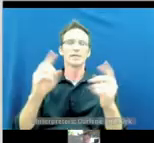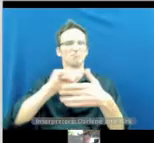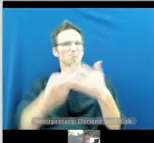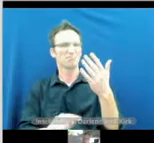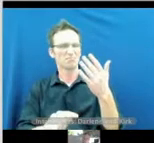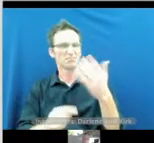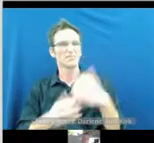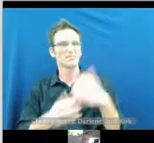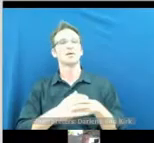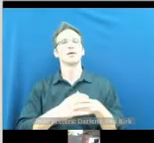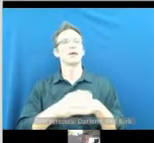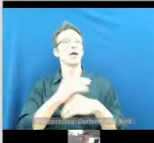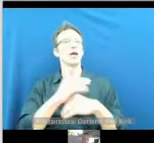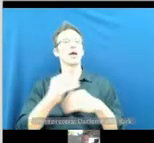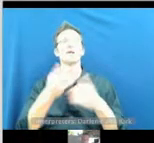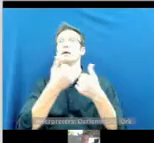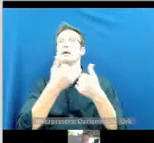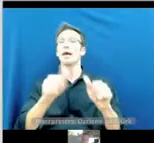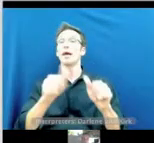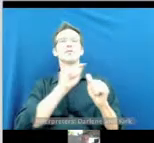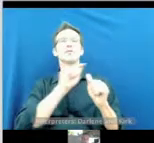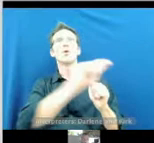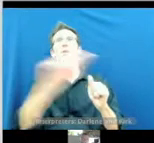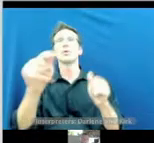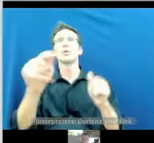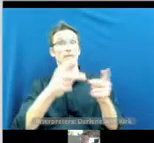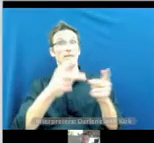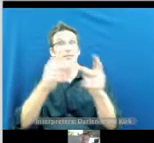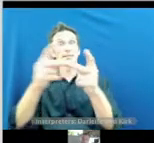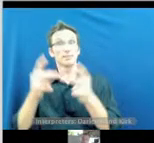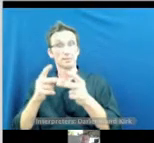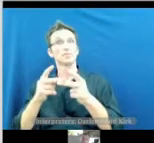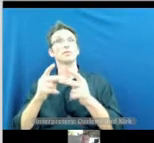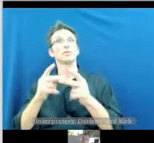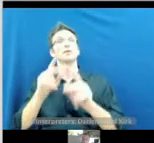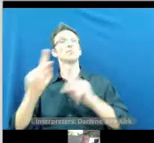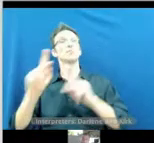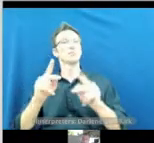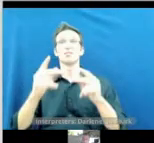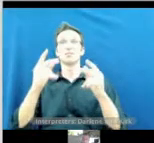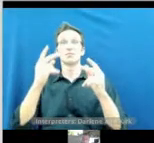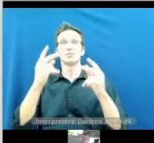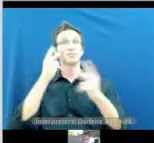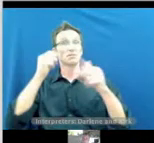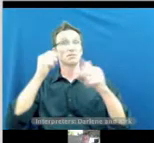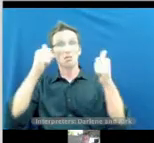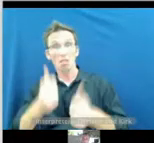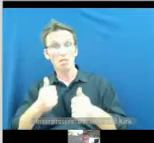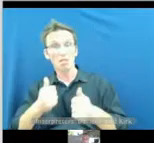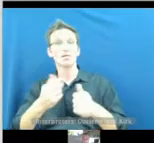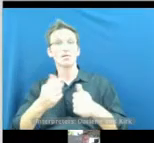And in any one of those scenarios, a person with different ranges of vision loss could have been present.